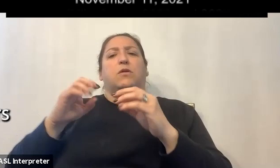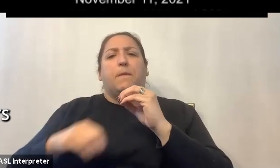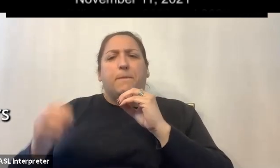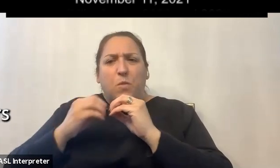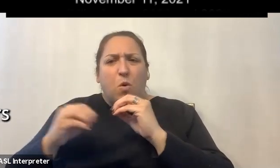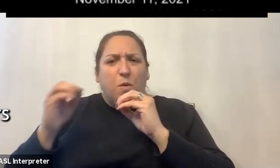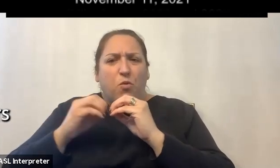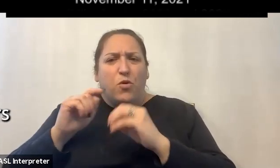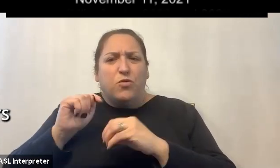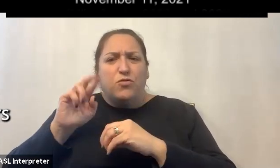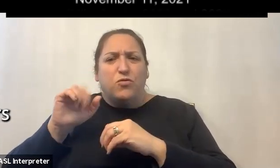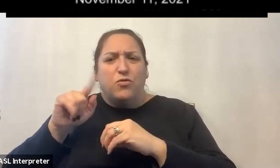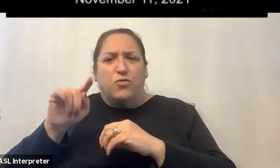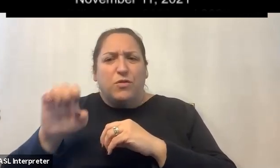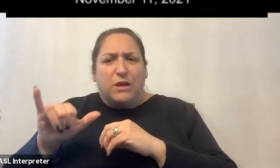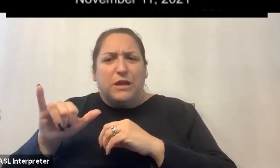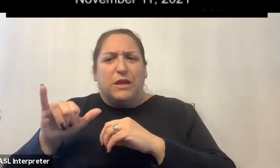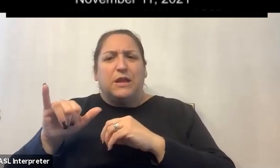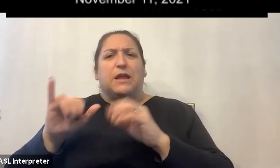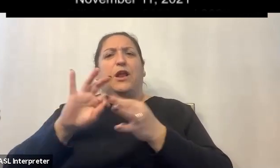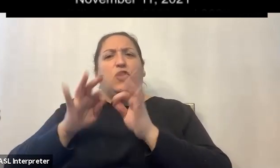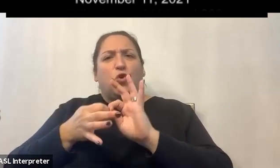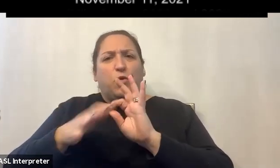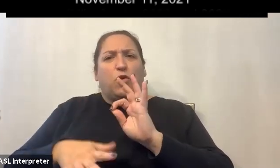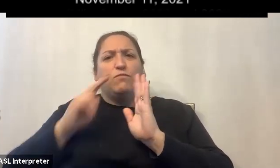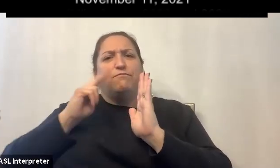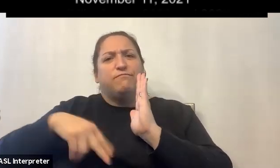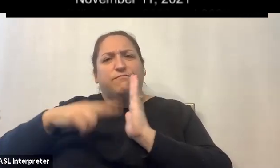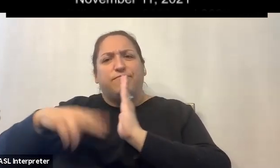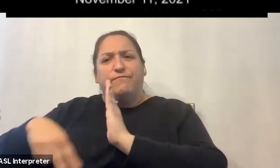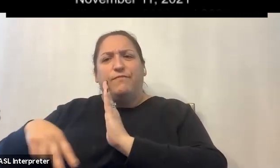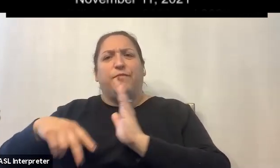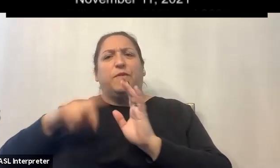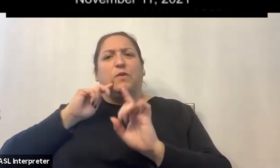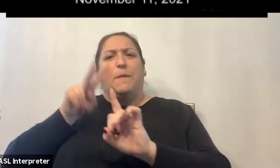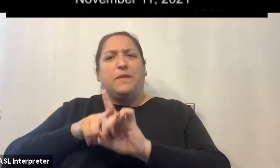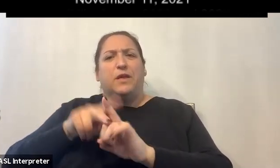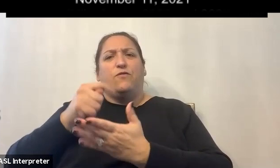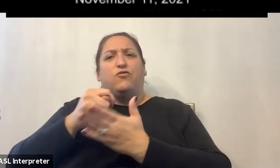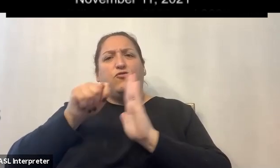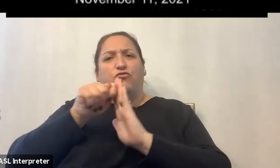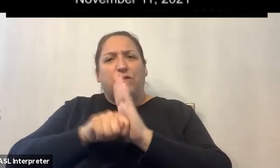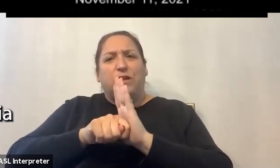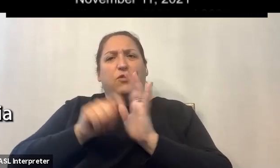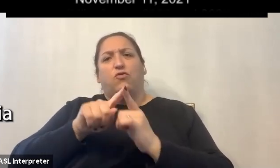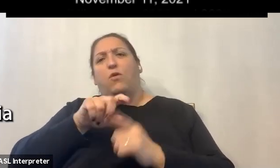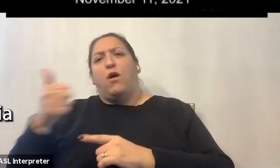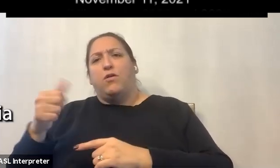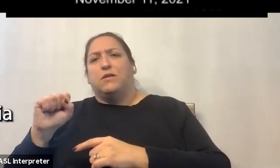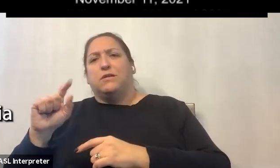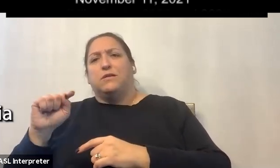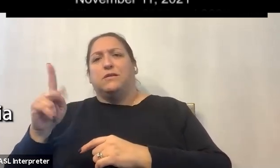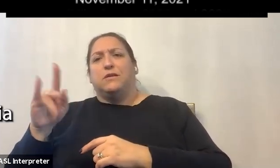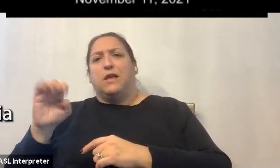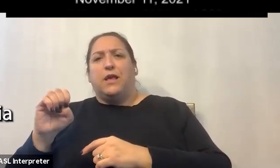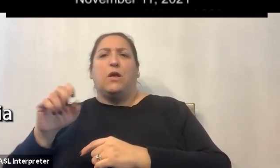and interpreters are reading in the applicability of the treaties to other stakeholders, such as the